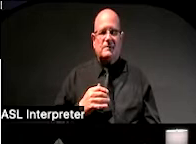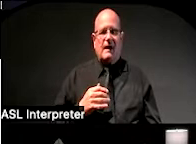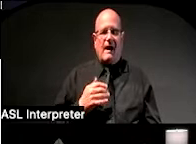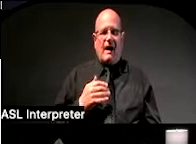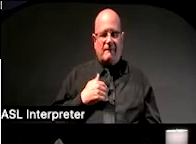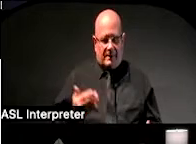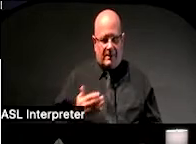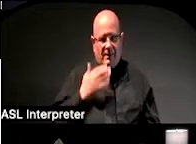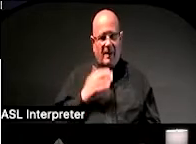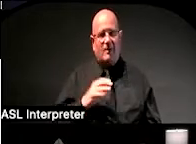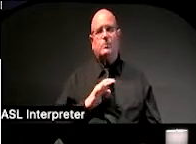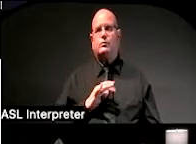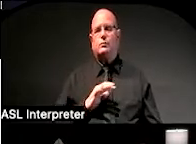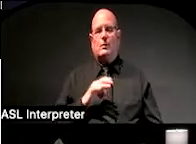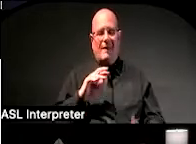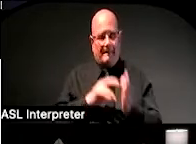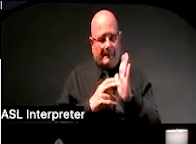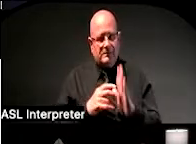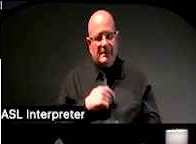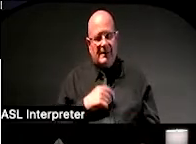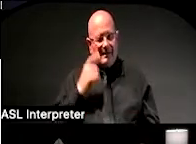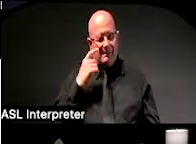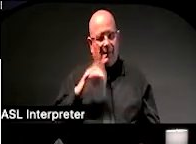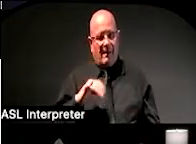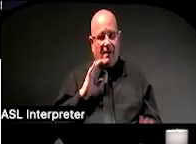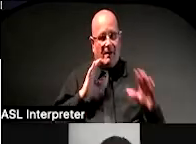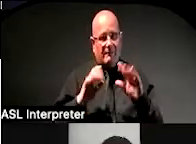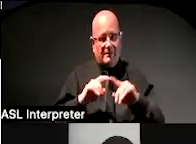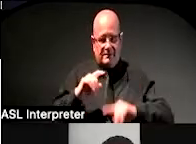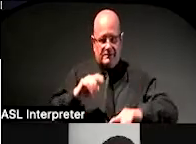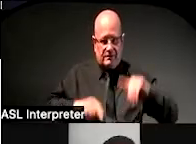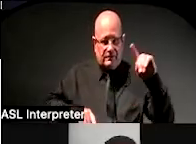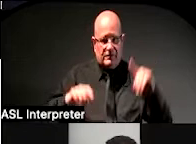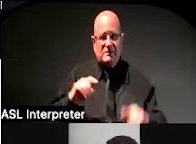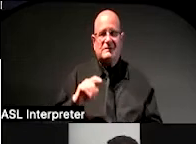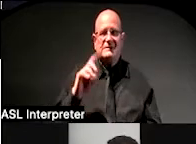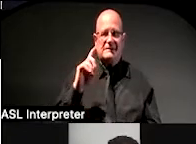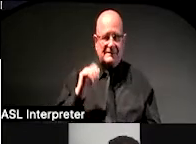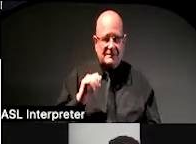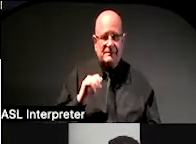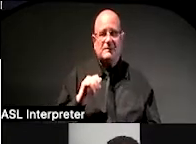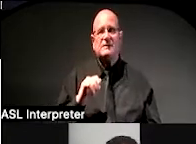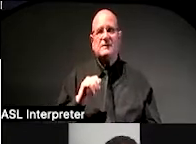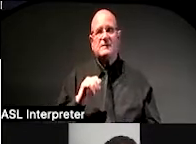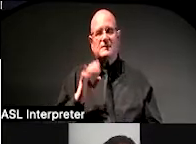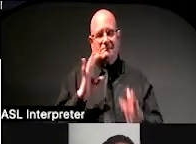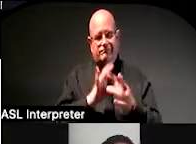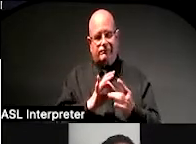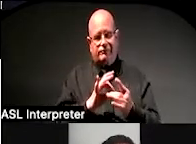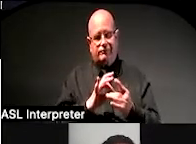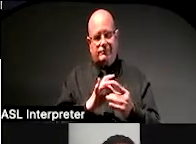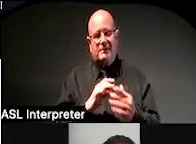You know, when I think about this conversation about diversity and how disability is absent from it,